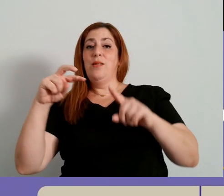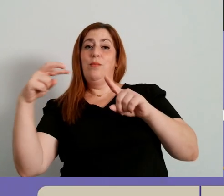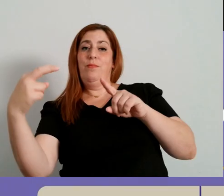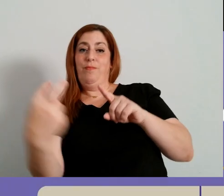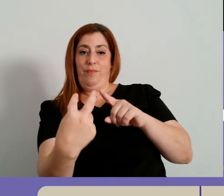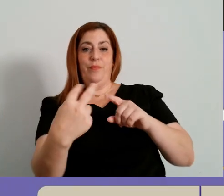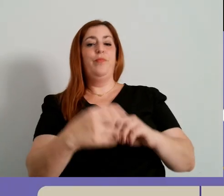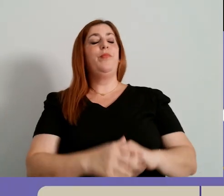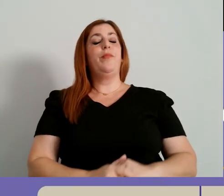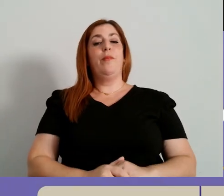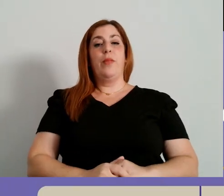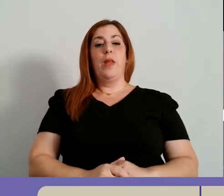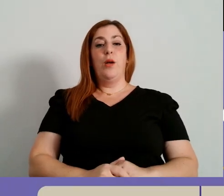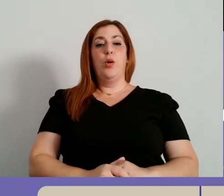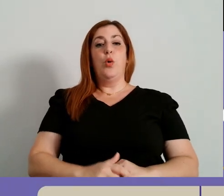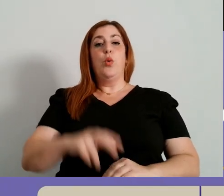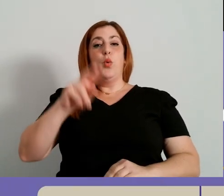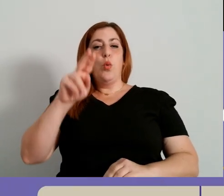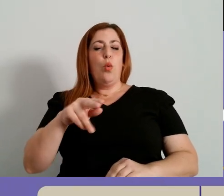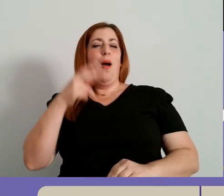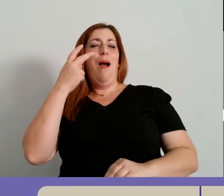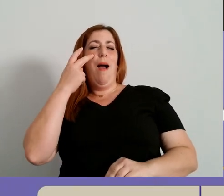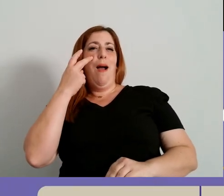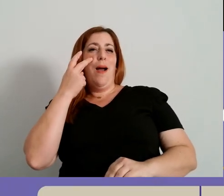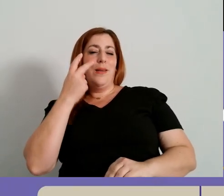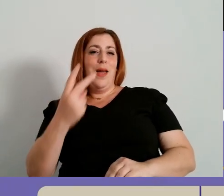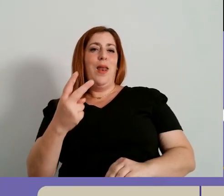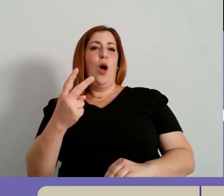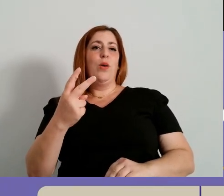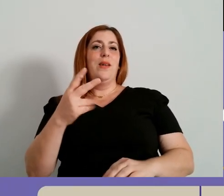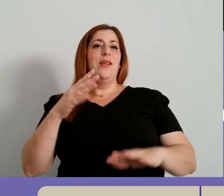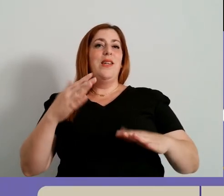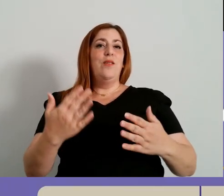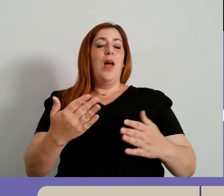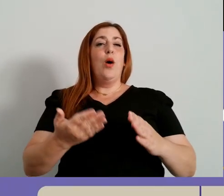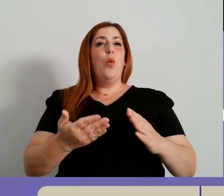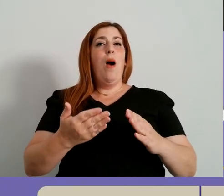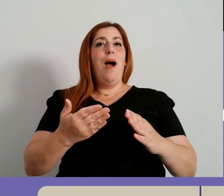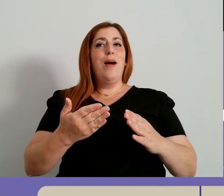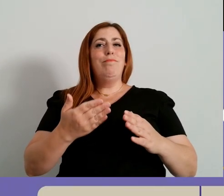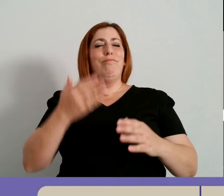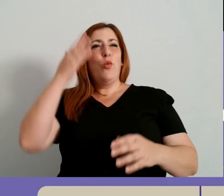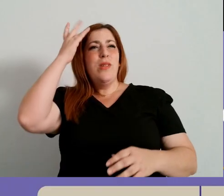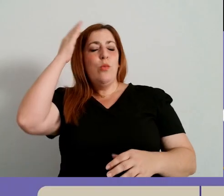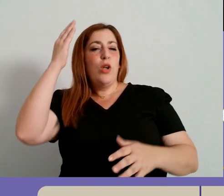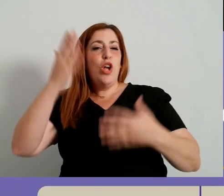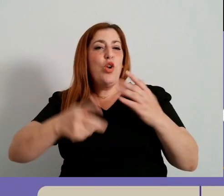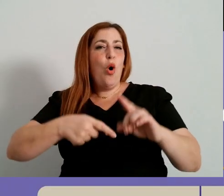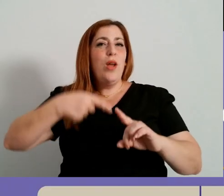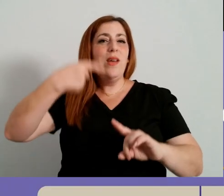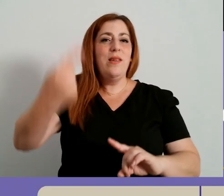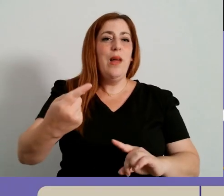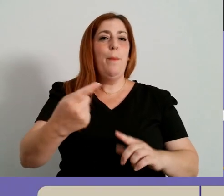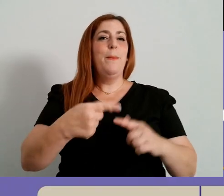across. And our aim is to move beyond just the stereotypes and stigma as well.